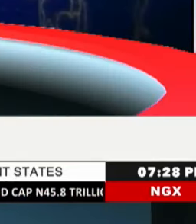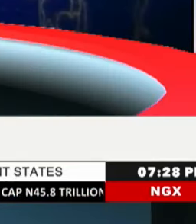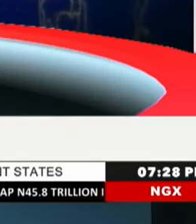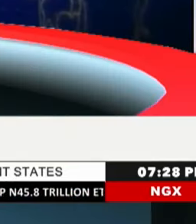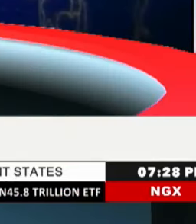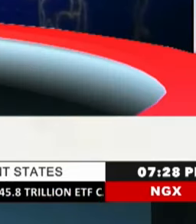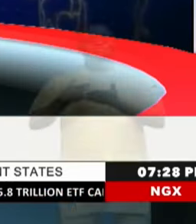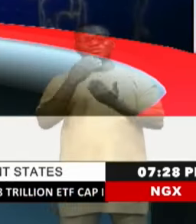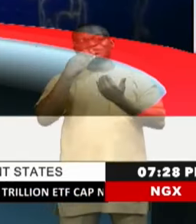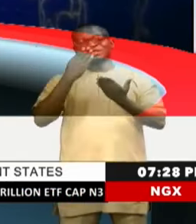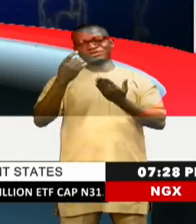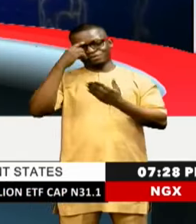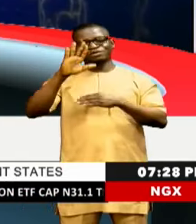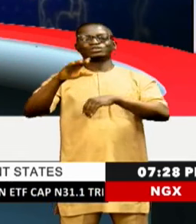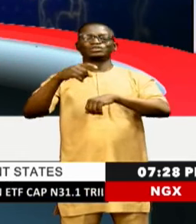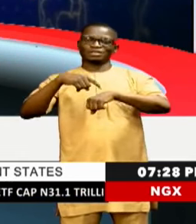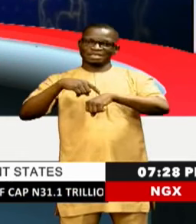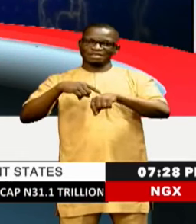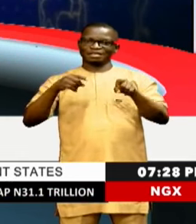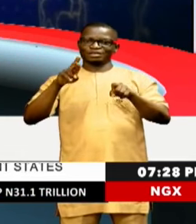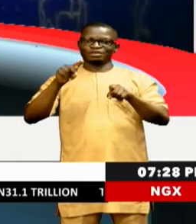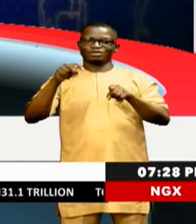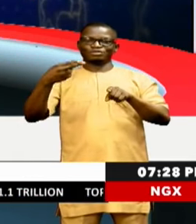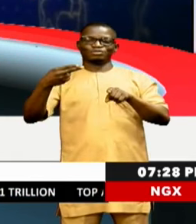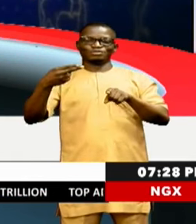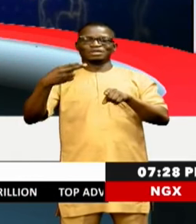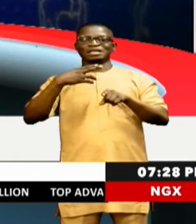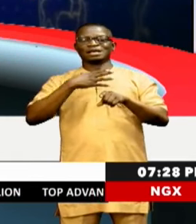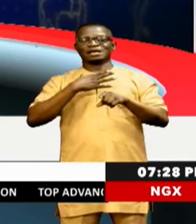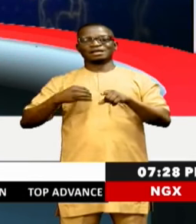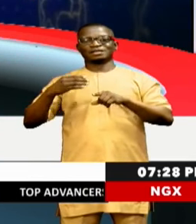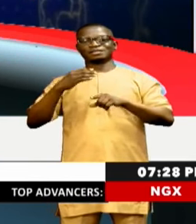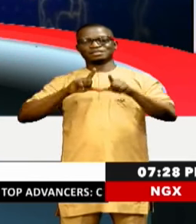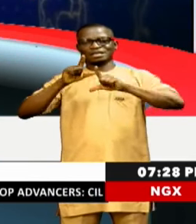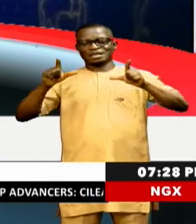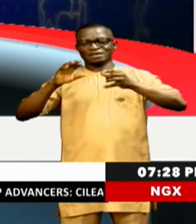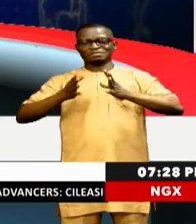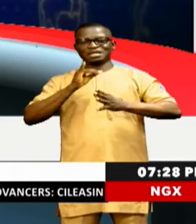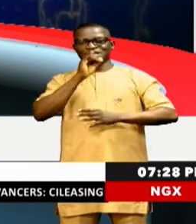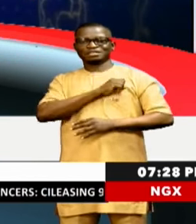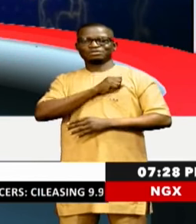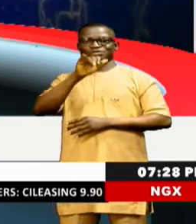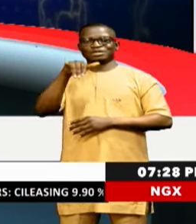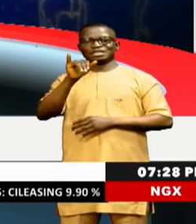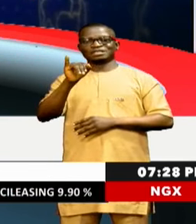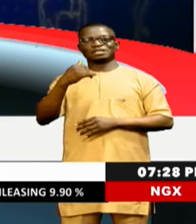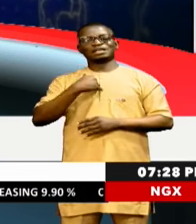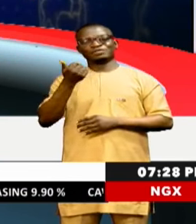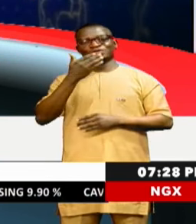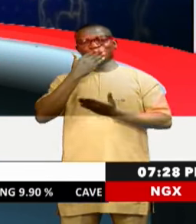That's the news. Thank you for your time. I'm Ruth Aguele. My sign language interpreter is Segun Ajayi. Have a good evening.